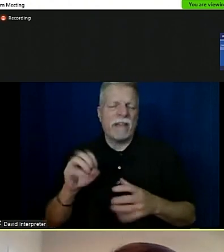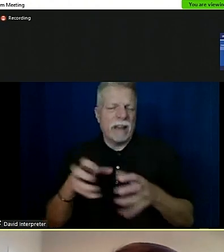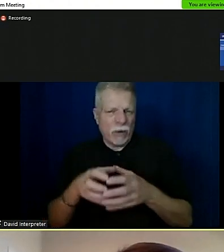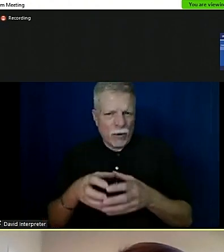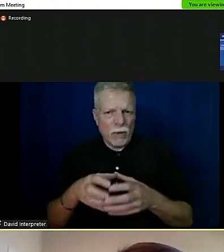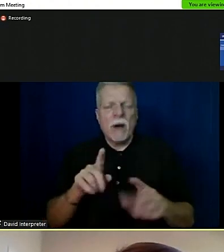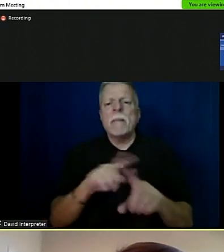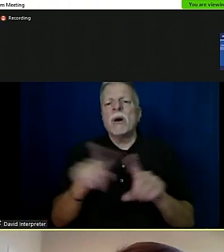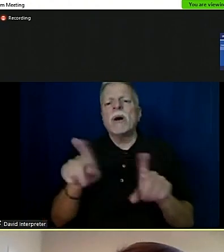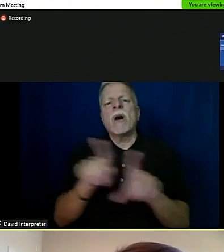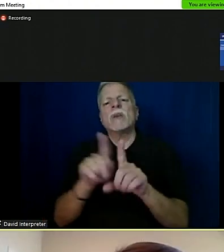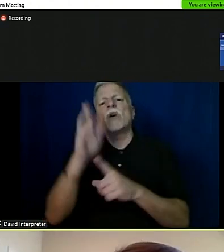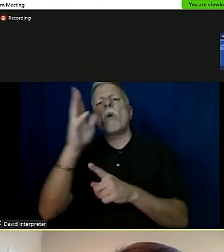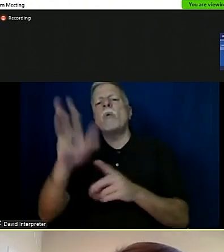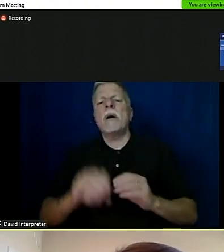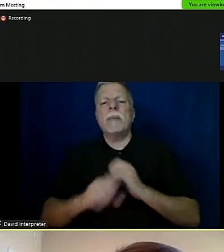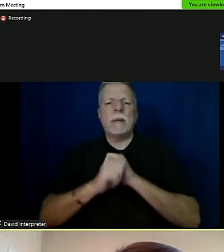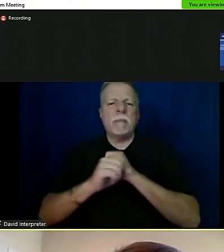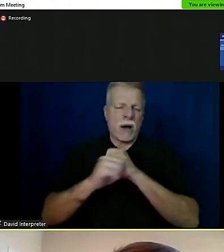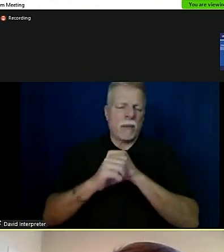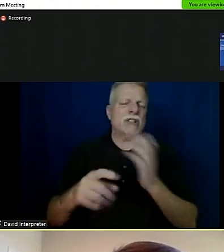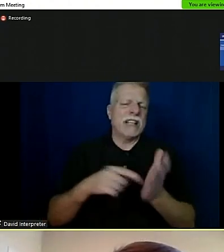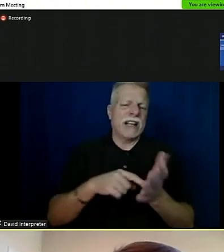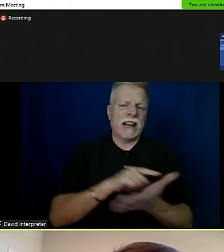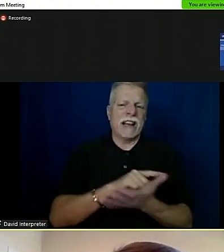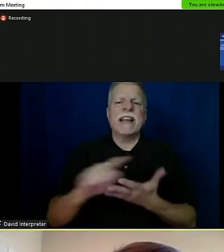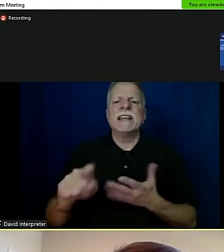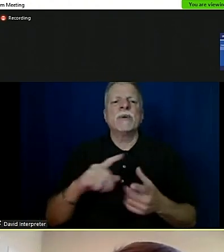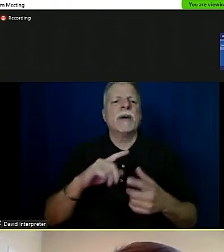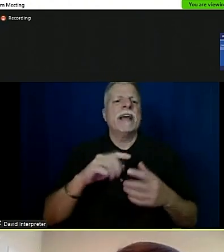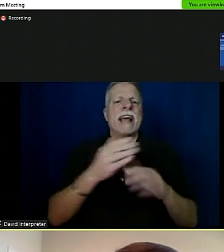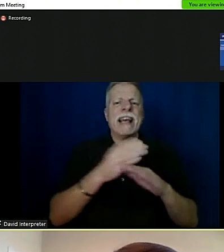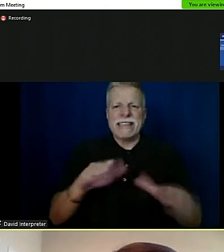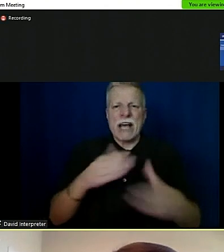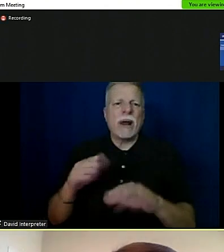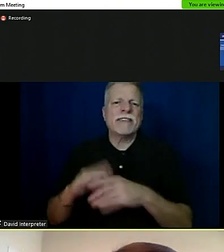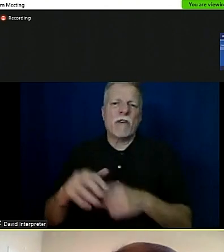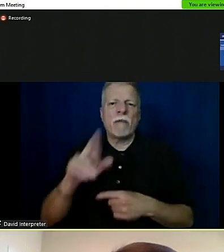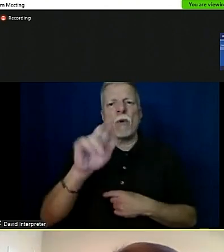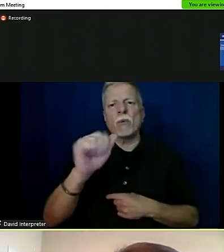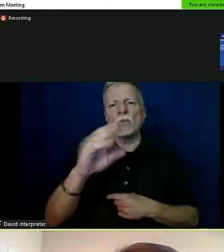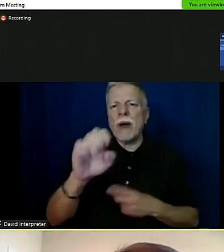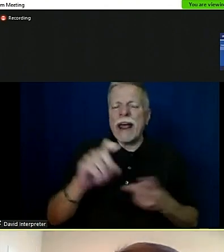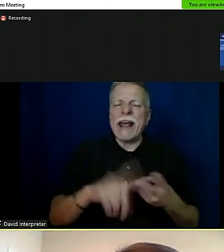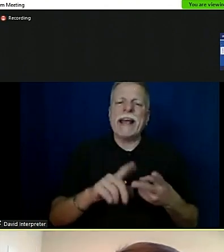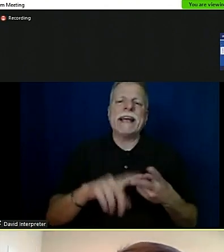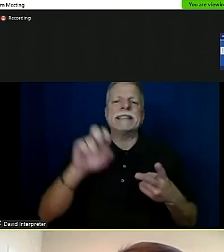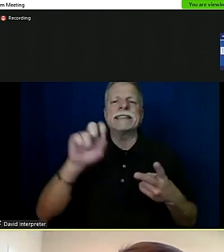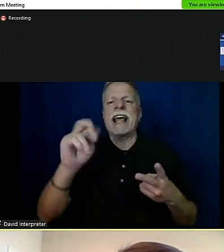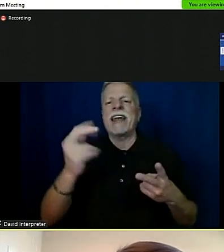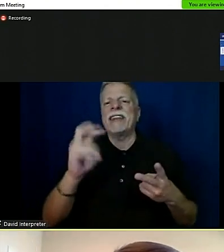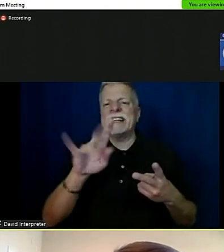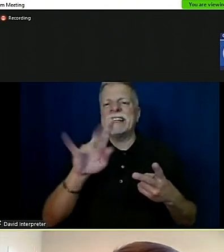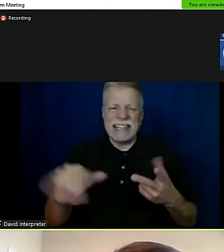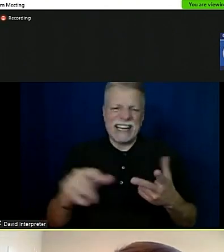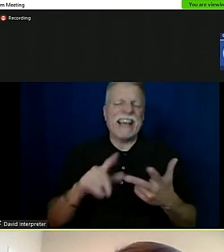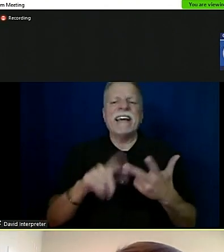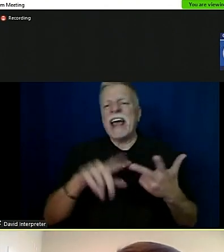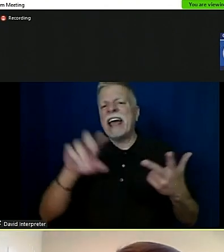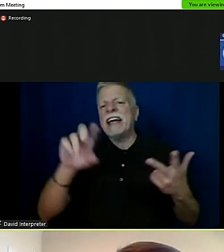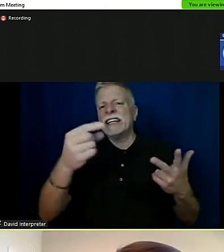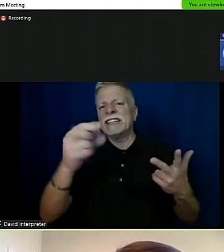within this week what the race ethnicity data is for the 70 and above population. And that's really